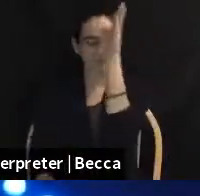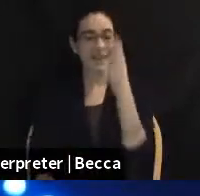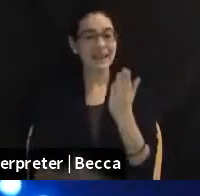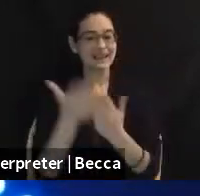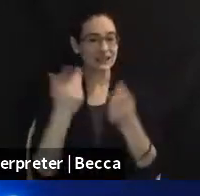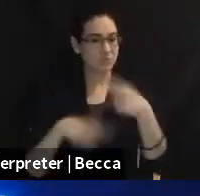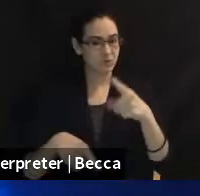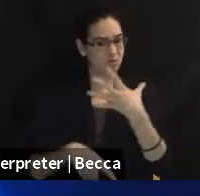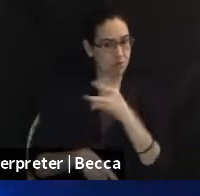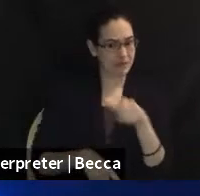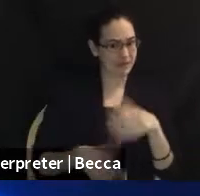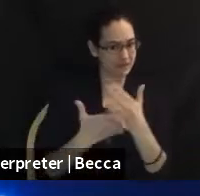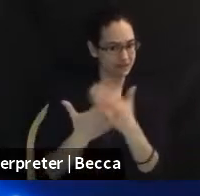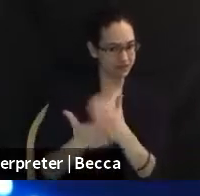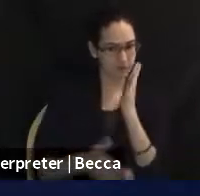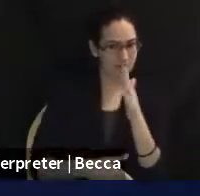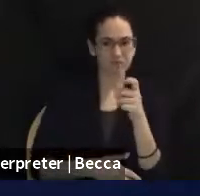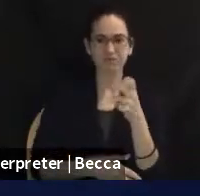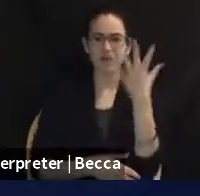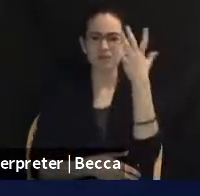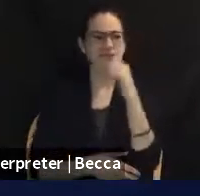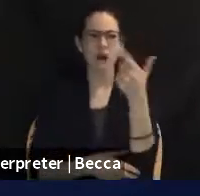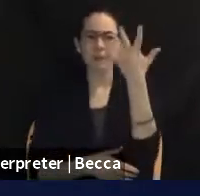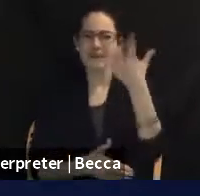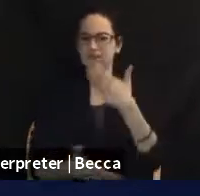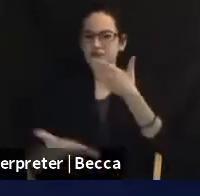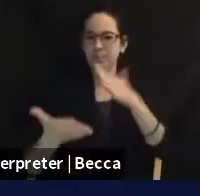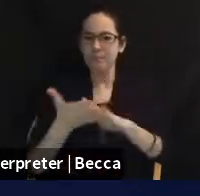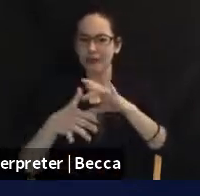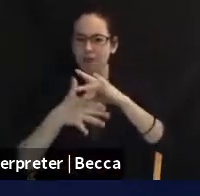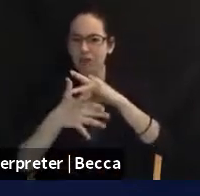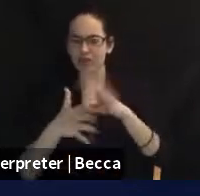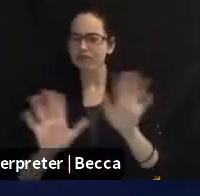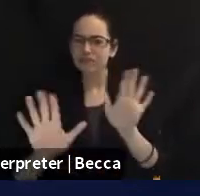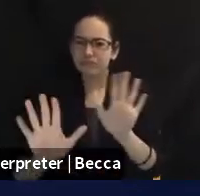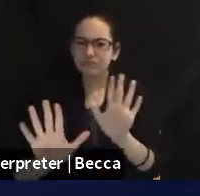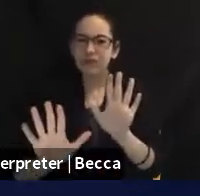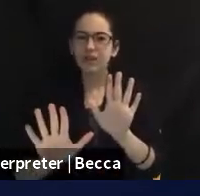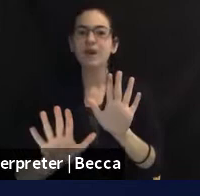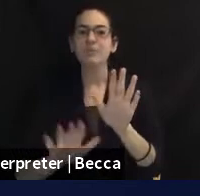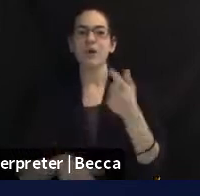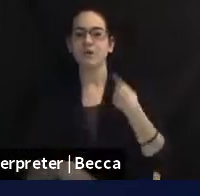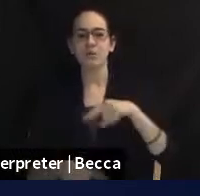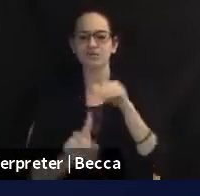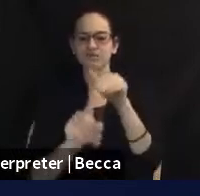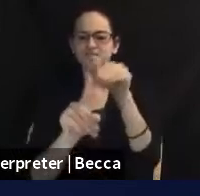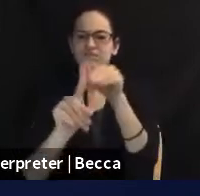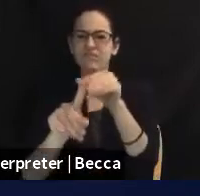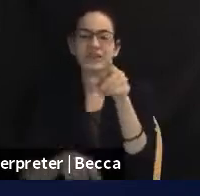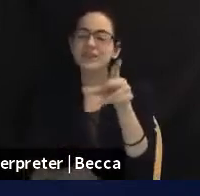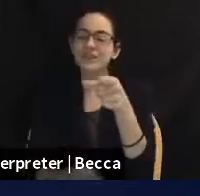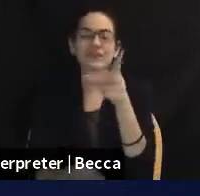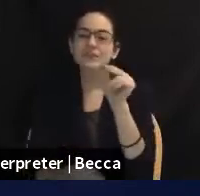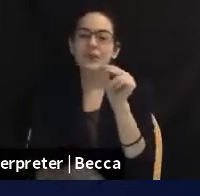the series, not because it's going to be bad content, not because it's going to be something that we're harping on you about, but just because it's a